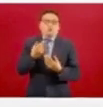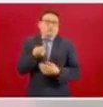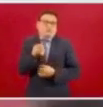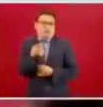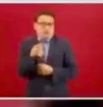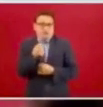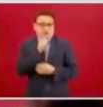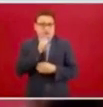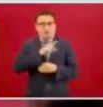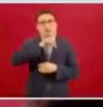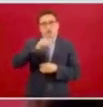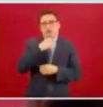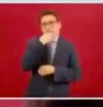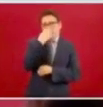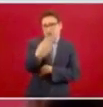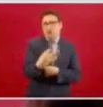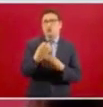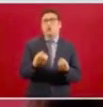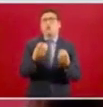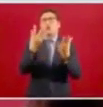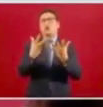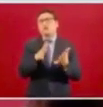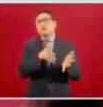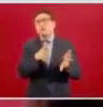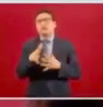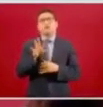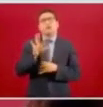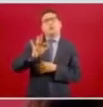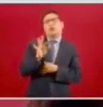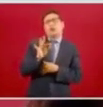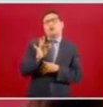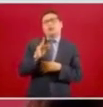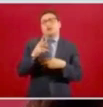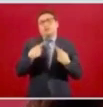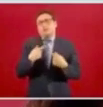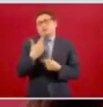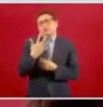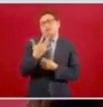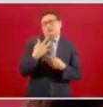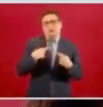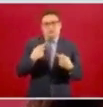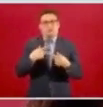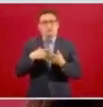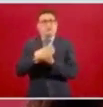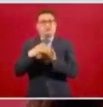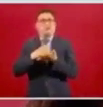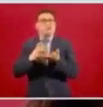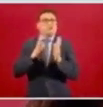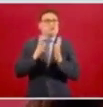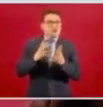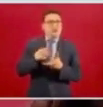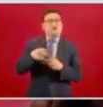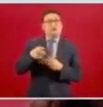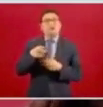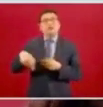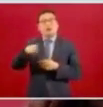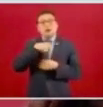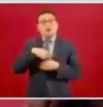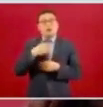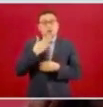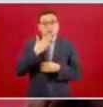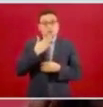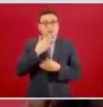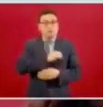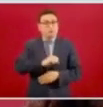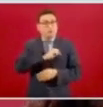cases. It doesn't allow us to see the proportion of people who have already recovered from this disease.